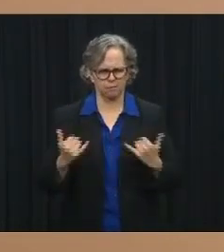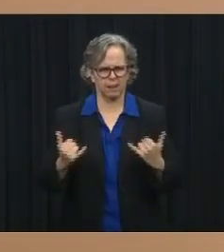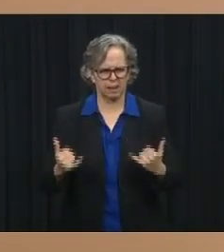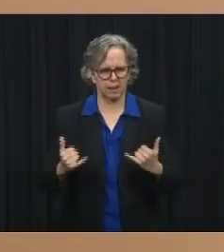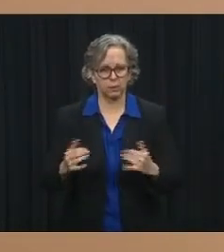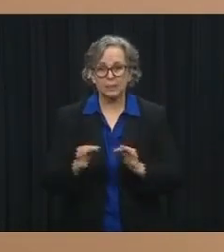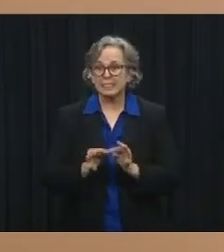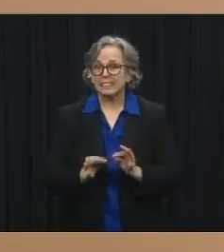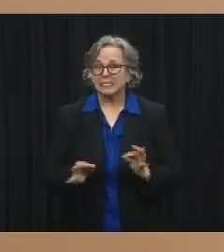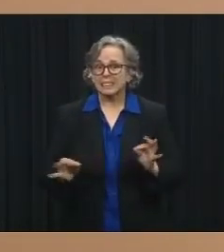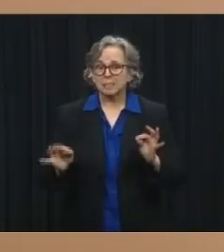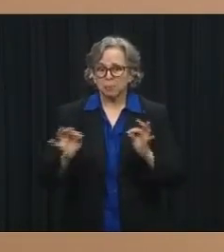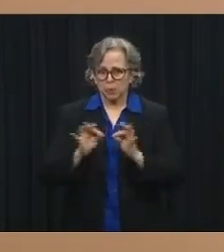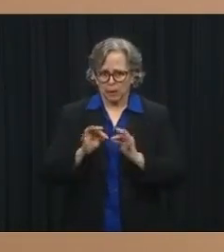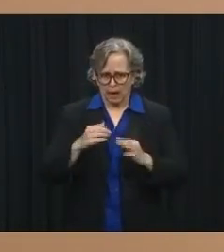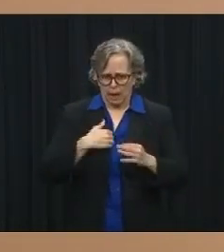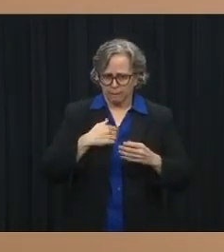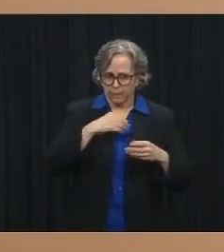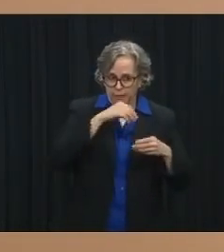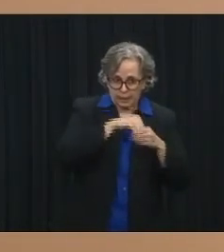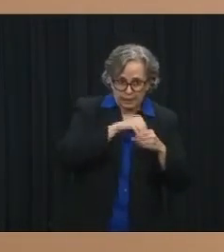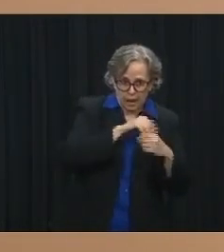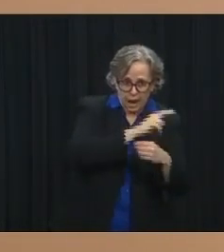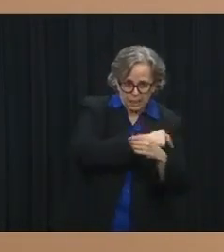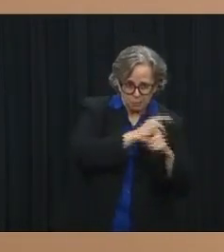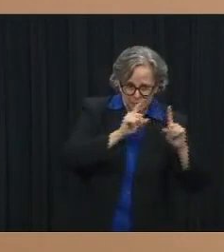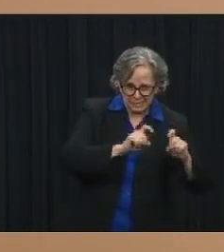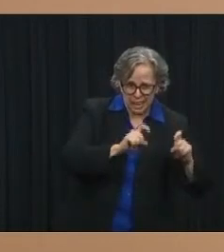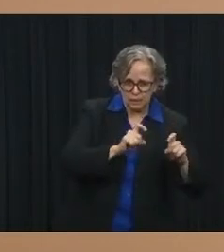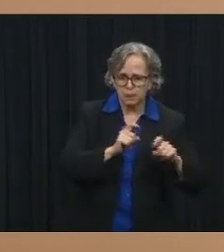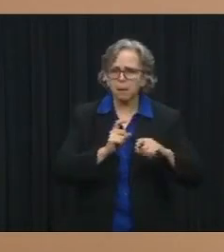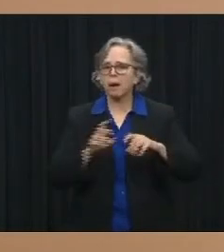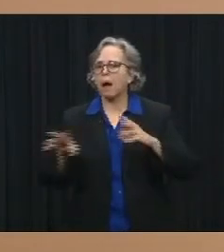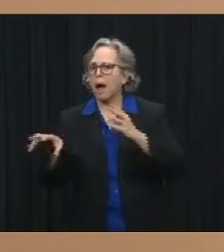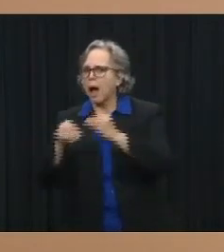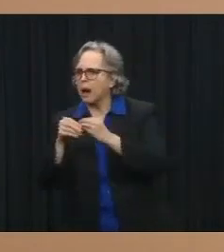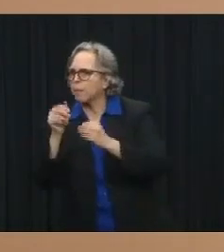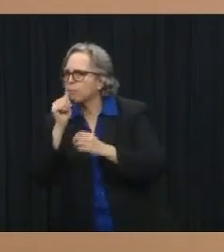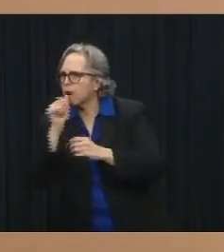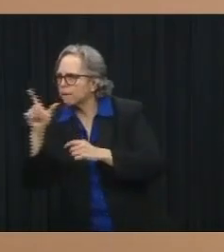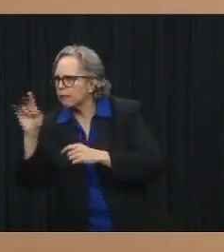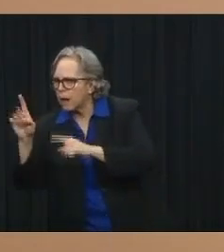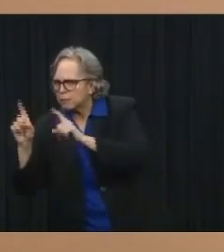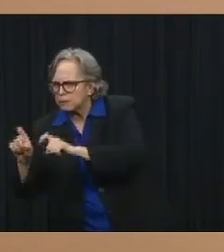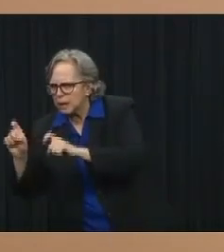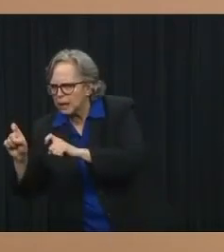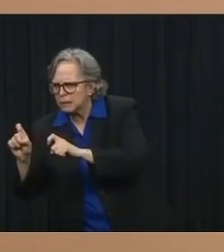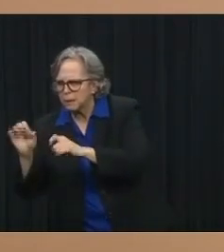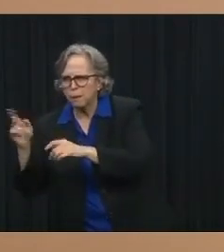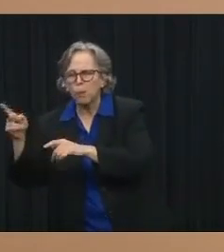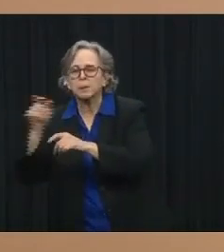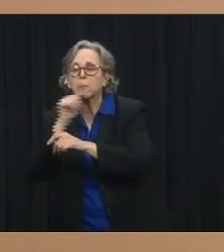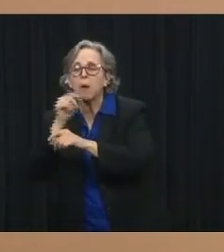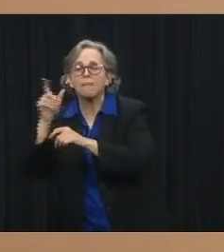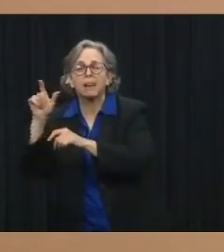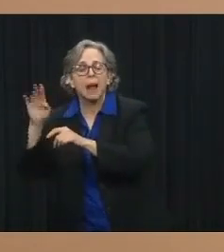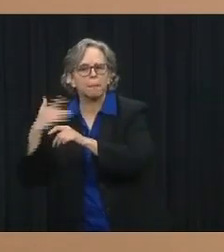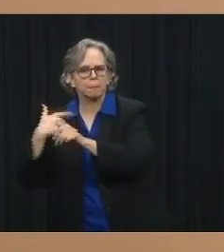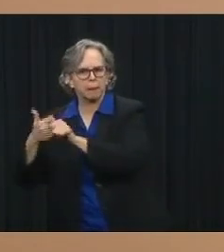private labs. Those private labs are lagging quite a bit. So we really need all our hospitals to